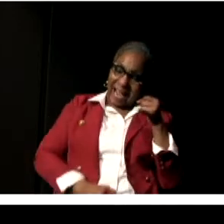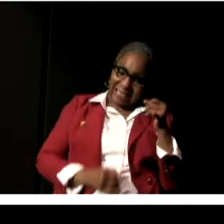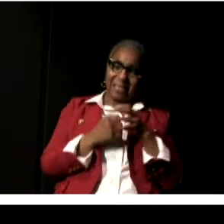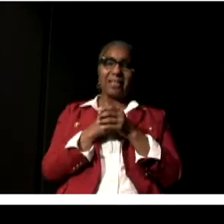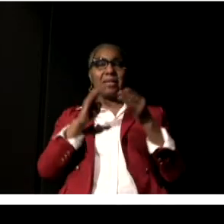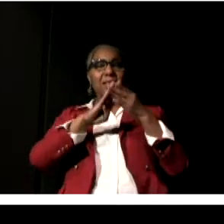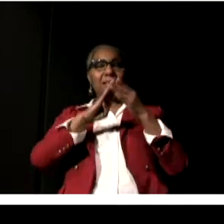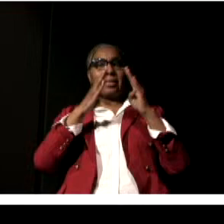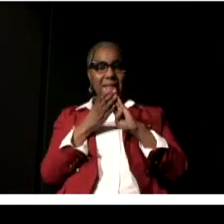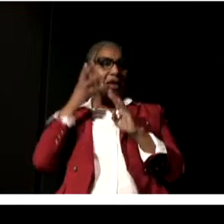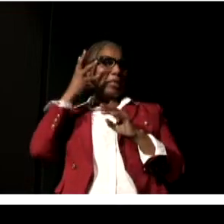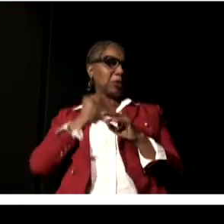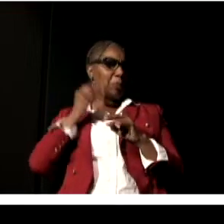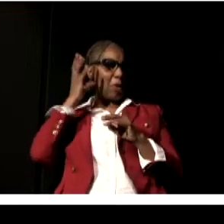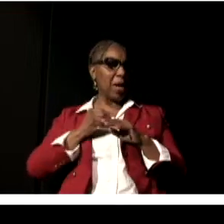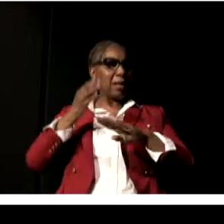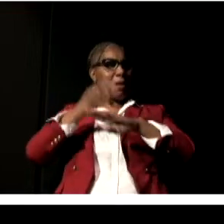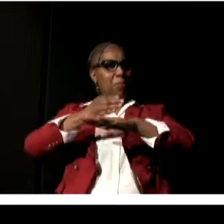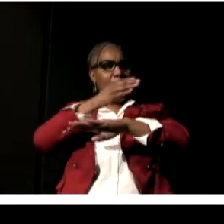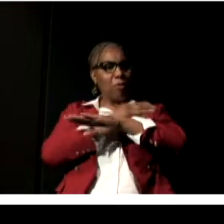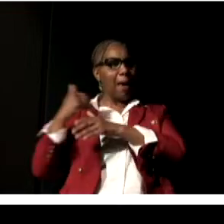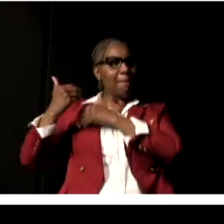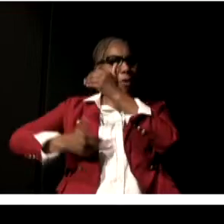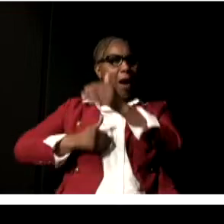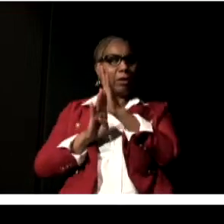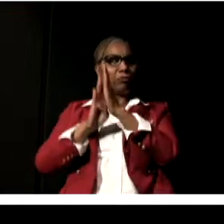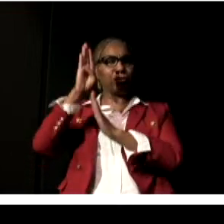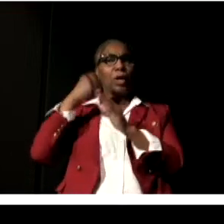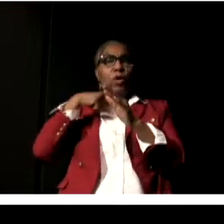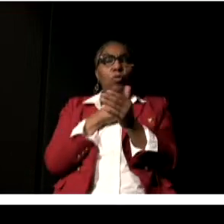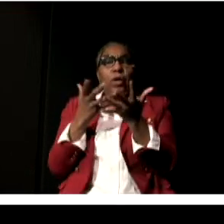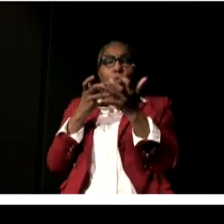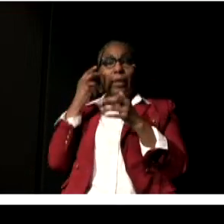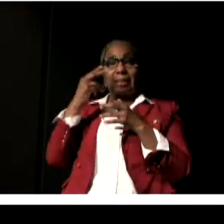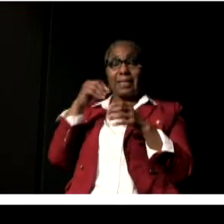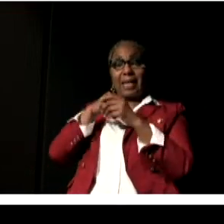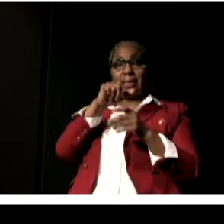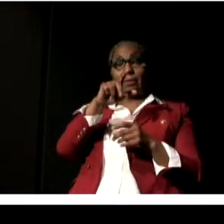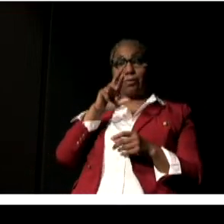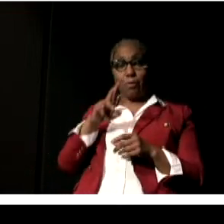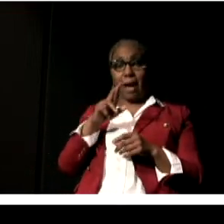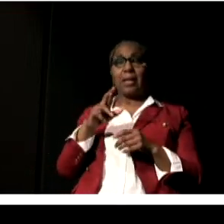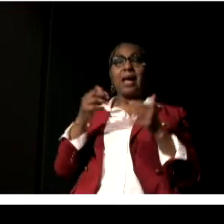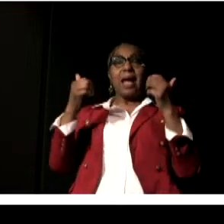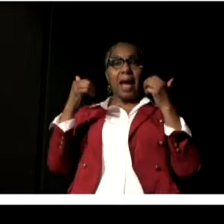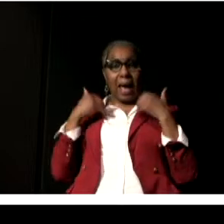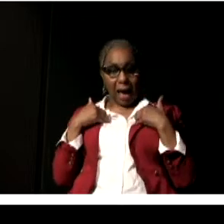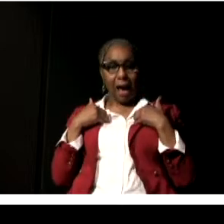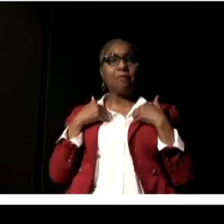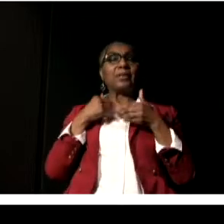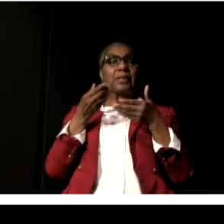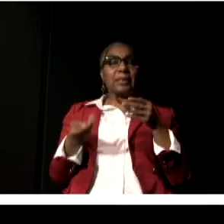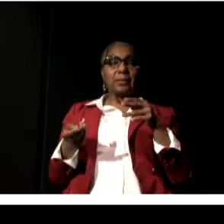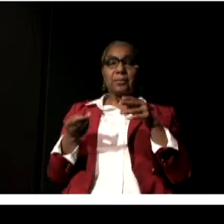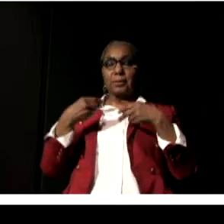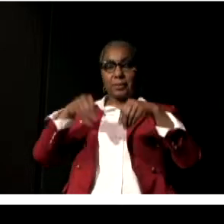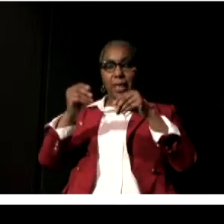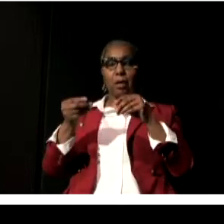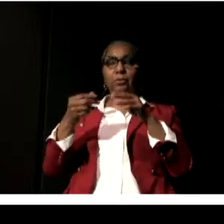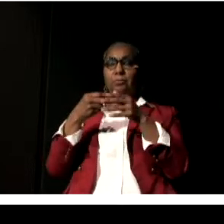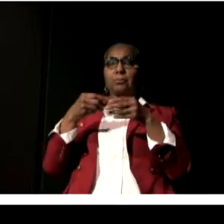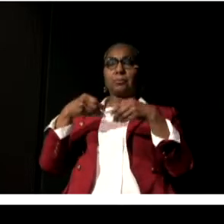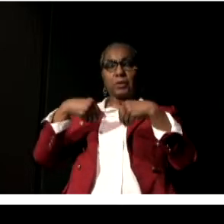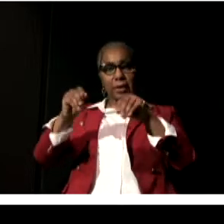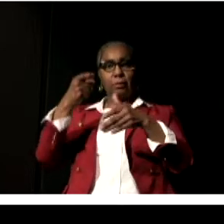the cities experiencing the progress and prosperity that we want to see in Little Rock have leveraged sales tax initiatives to